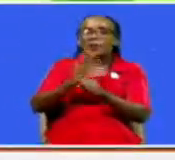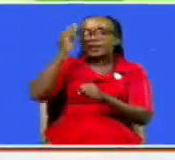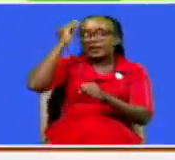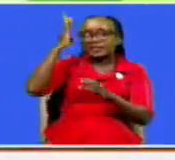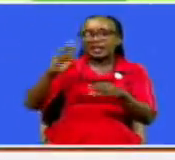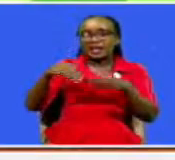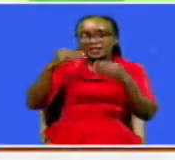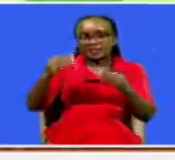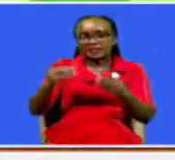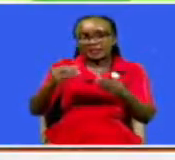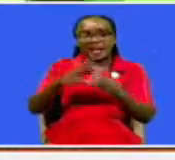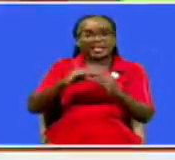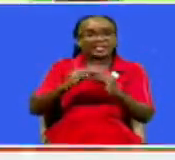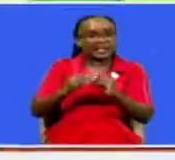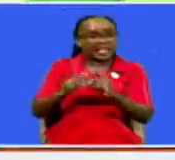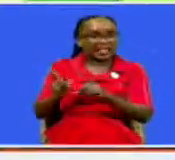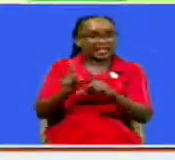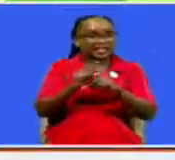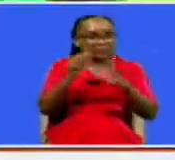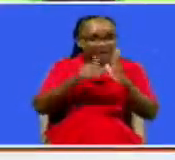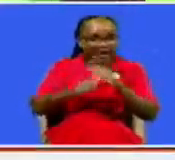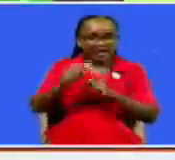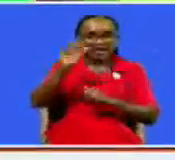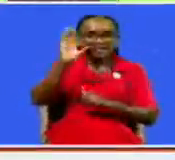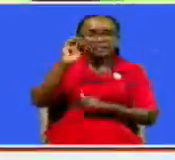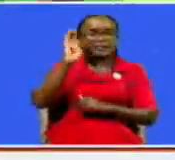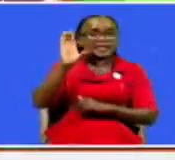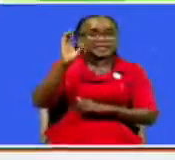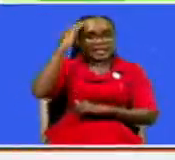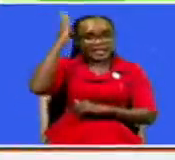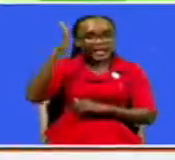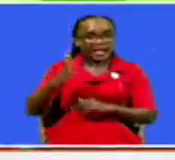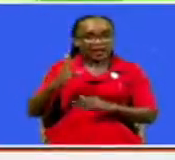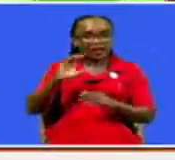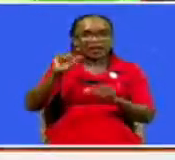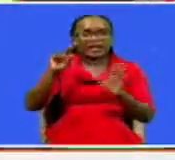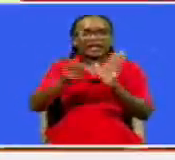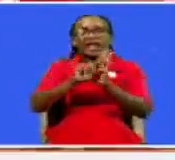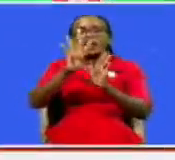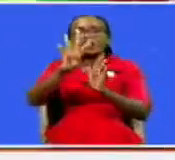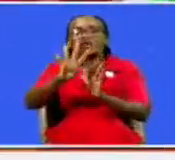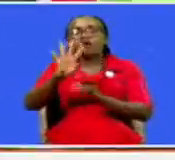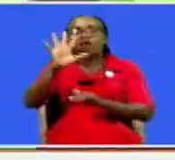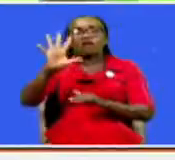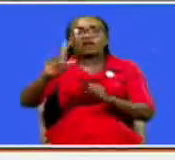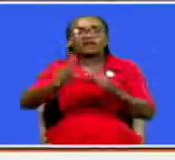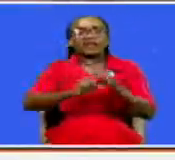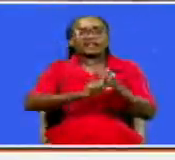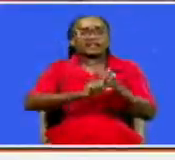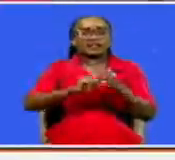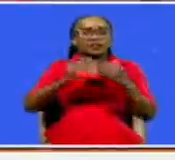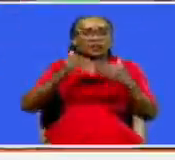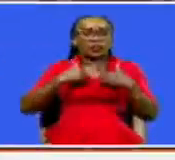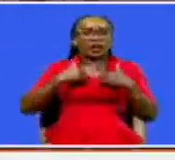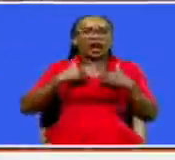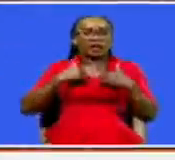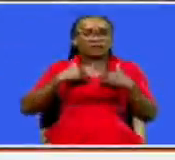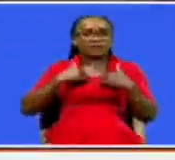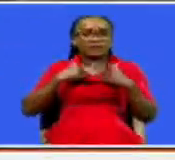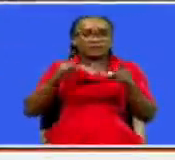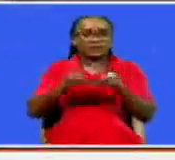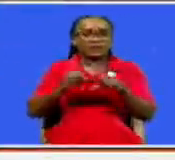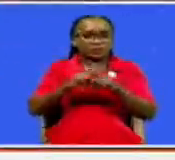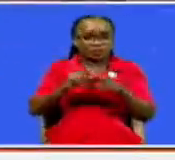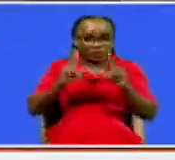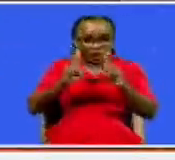already undertaking it. Under the CBC, learners in grade 4, 5 and 6 will undertake a blend of formative and